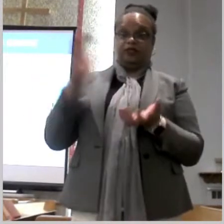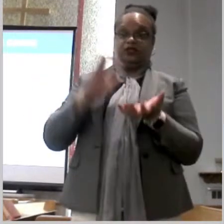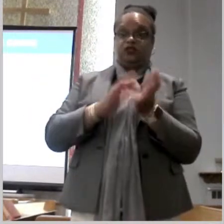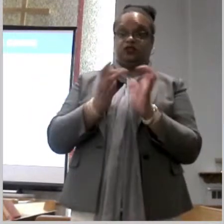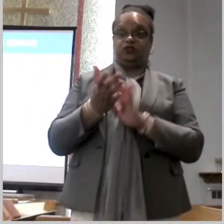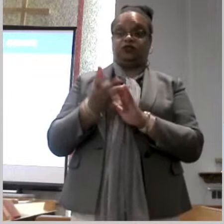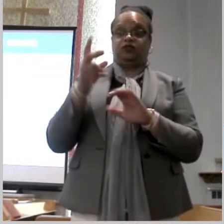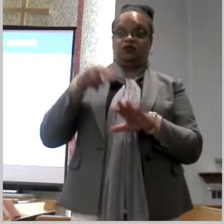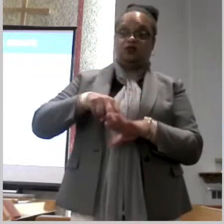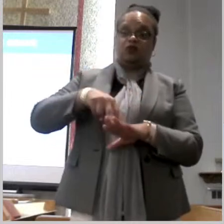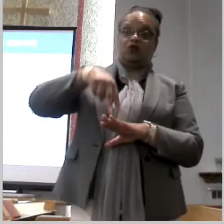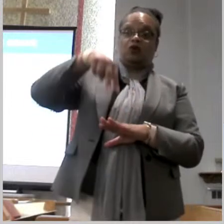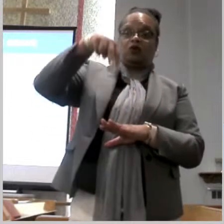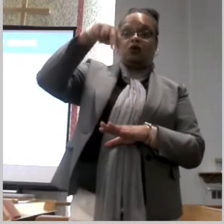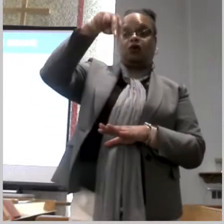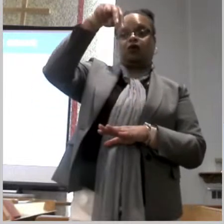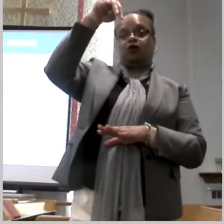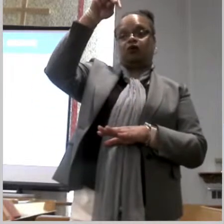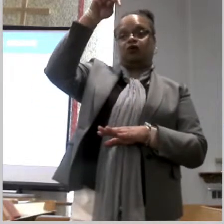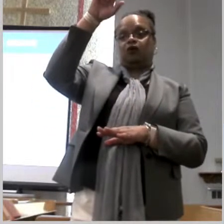reign. He